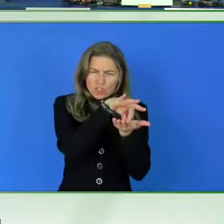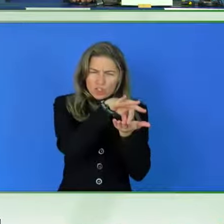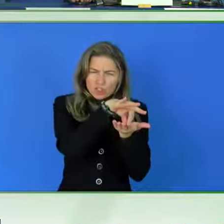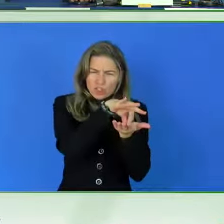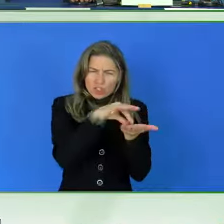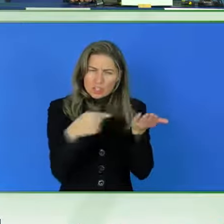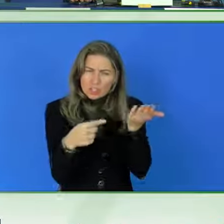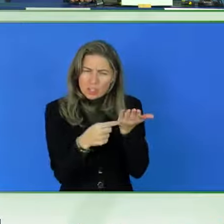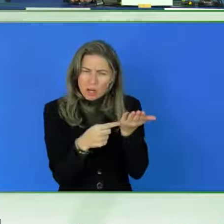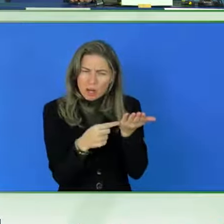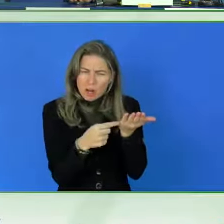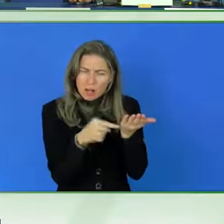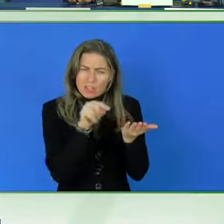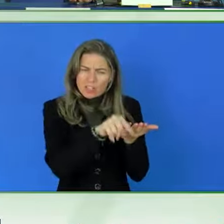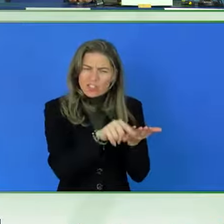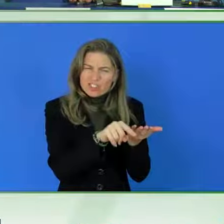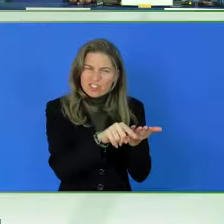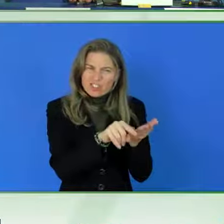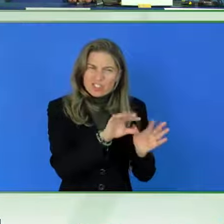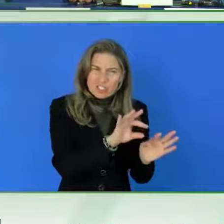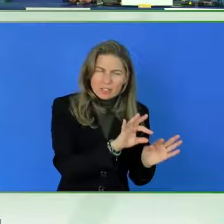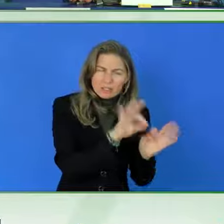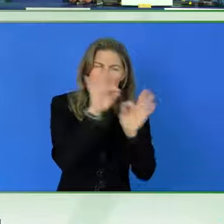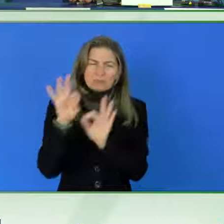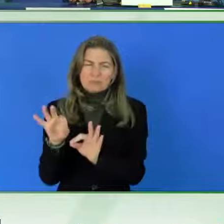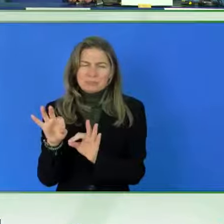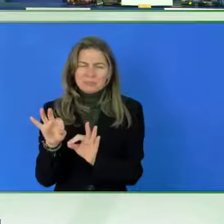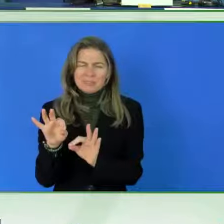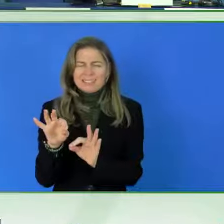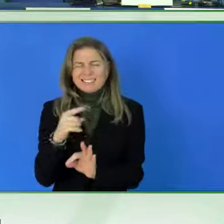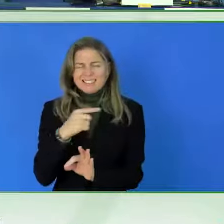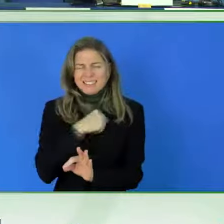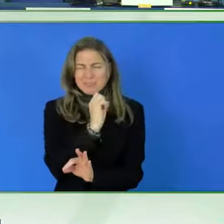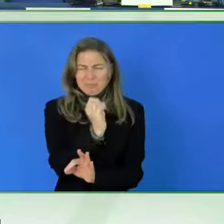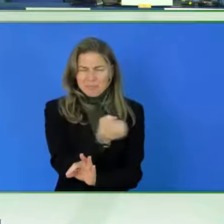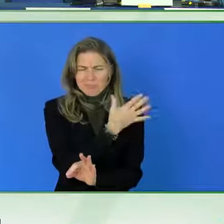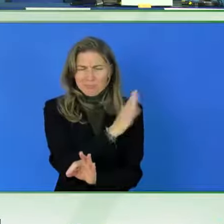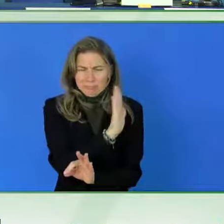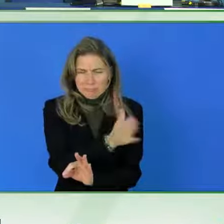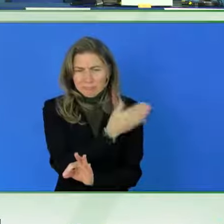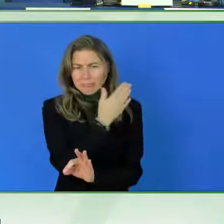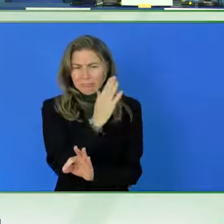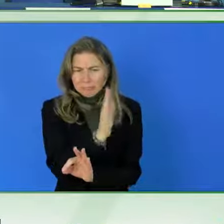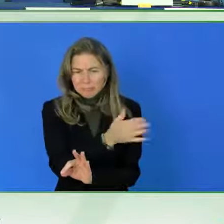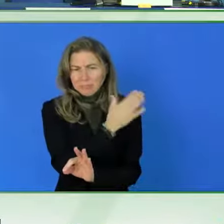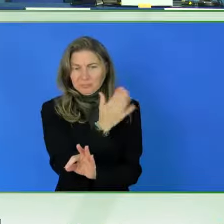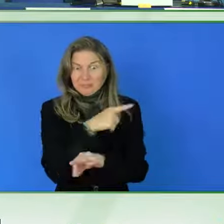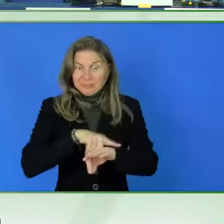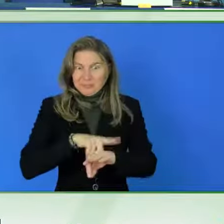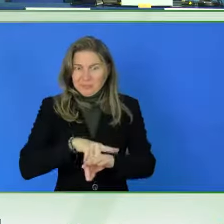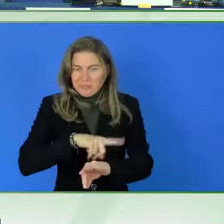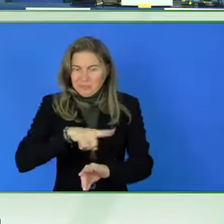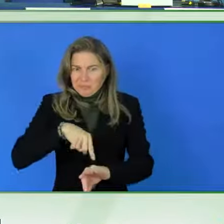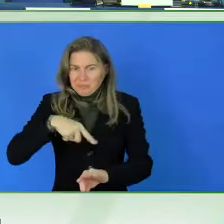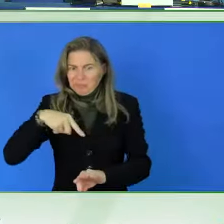I'll skip through some slides because we haven't got loads of time. So the